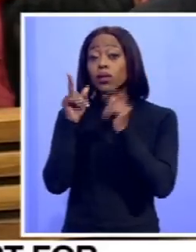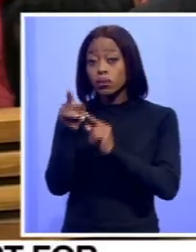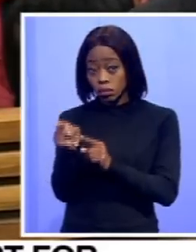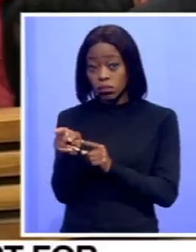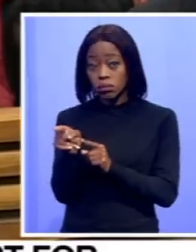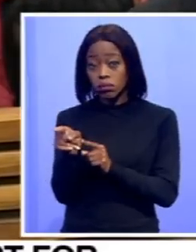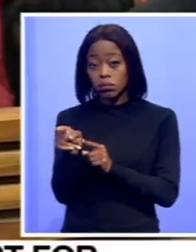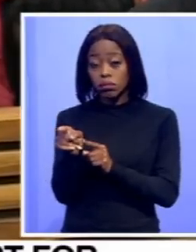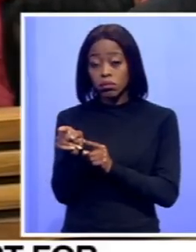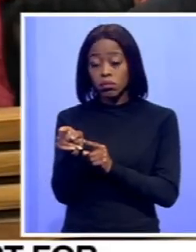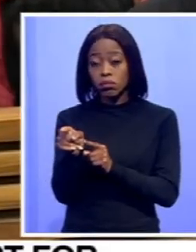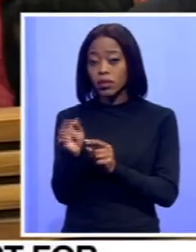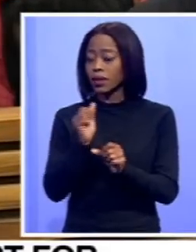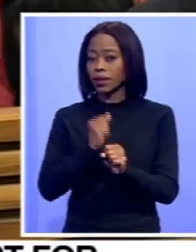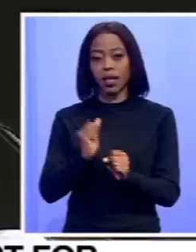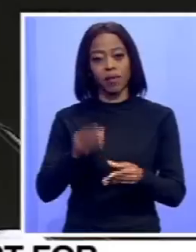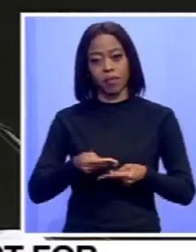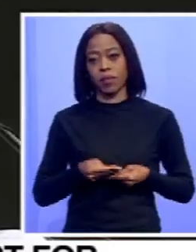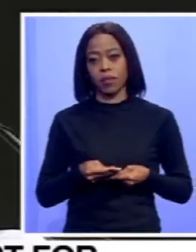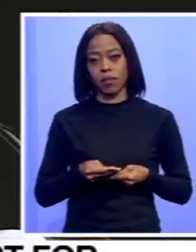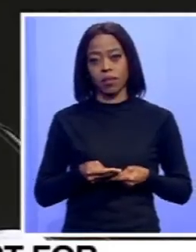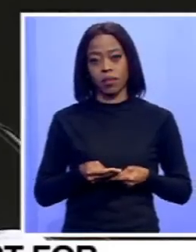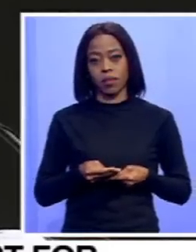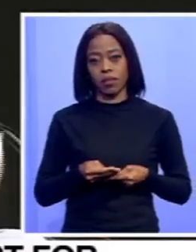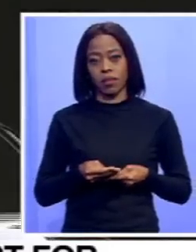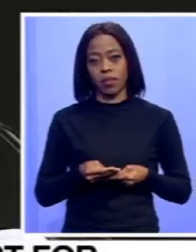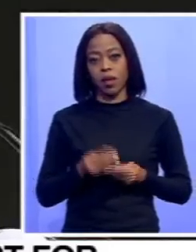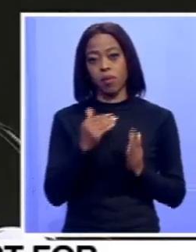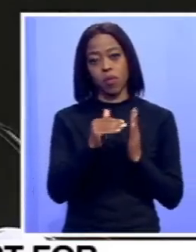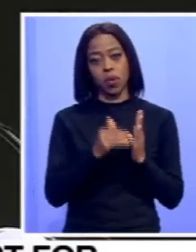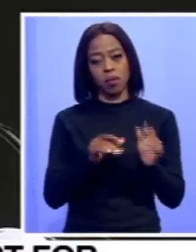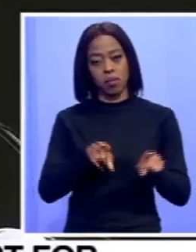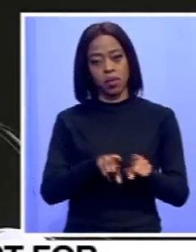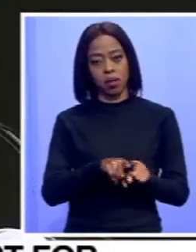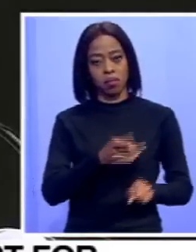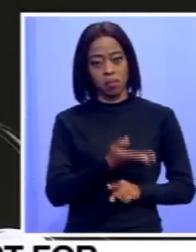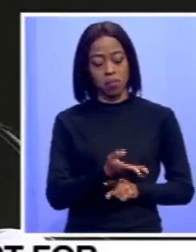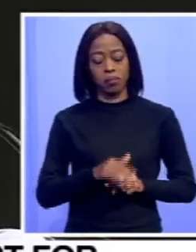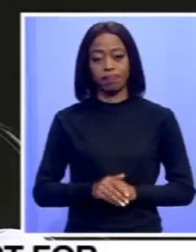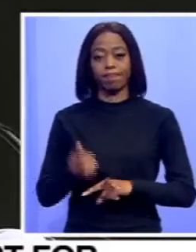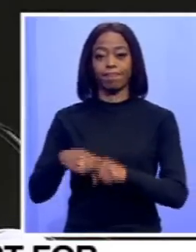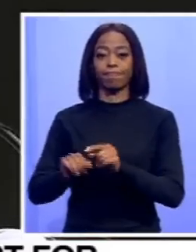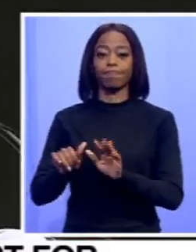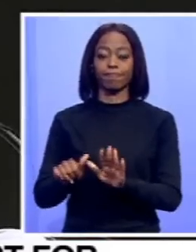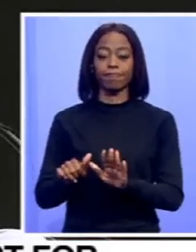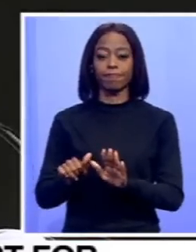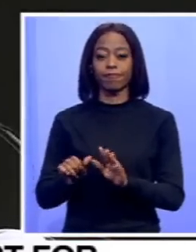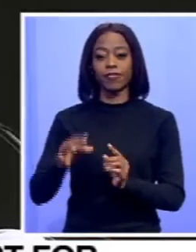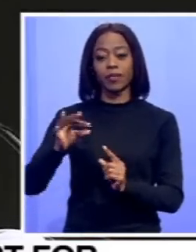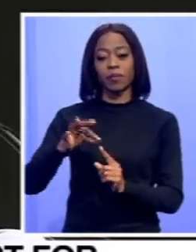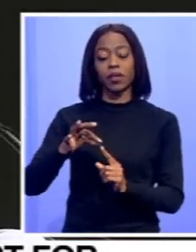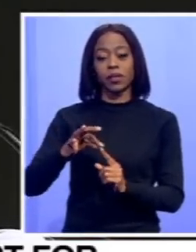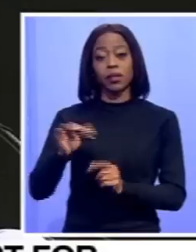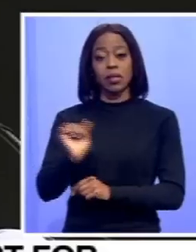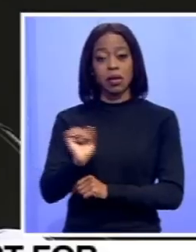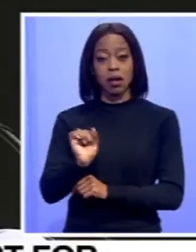instrumental in those proceedings, he had never received at any stage such a program. Sub 6. The Mercedes vehicle that the accused were